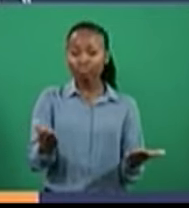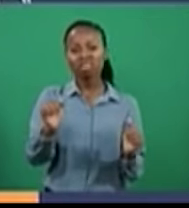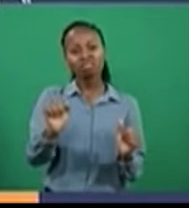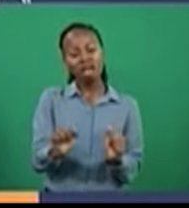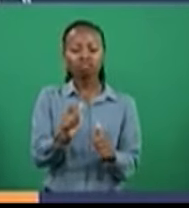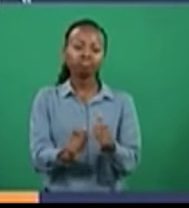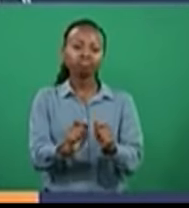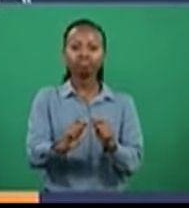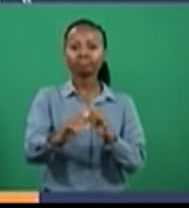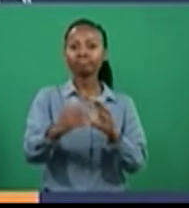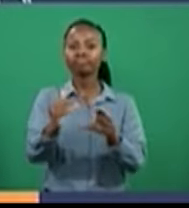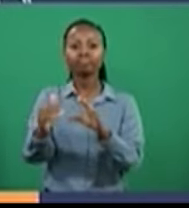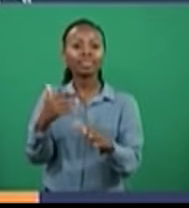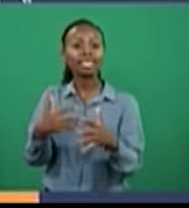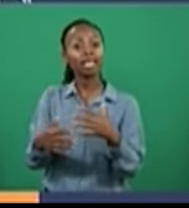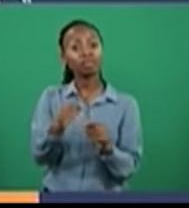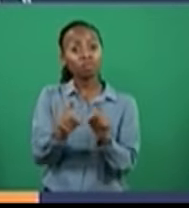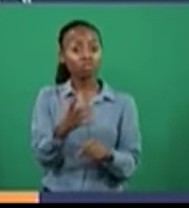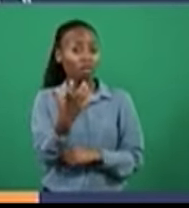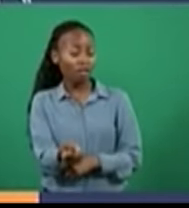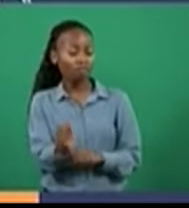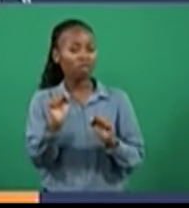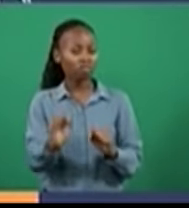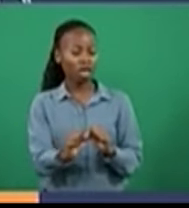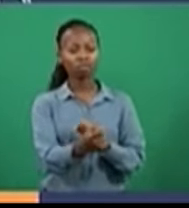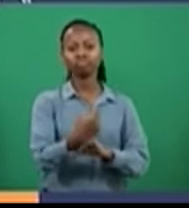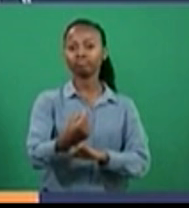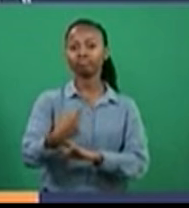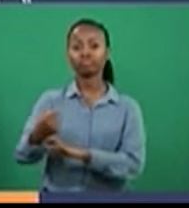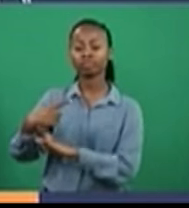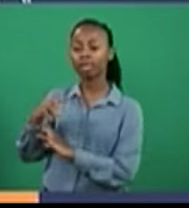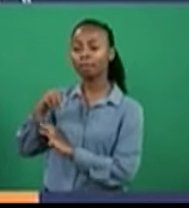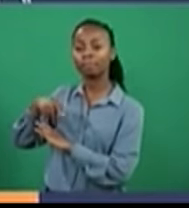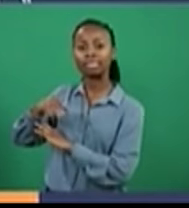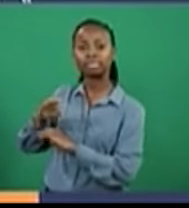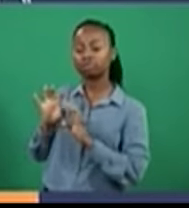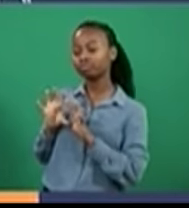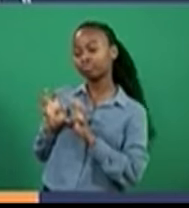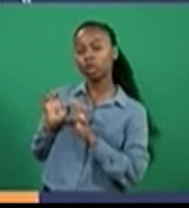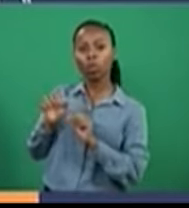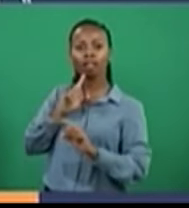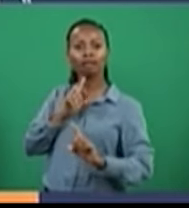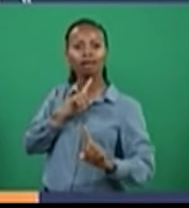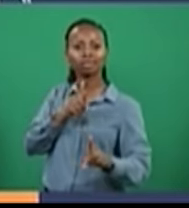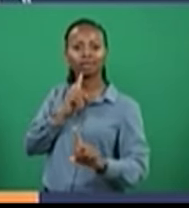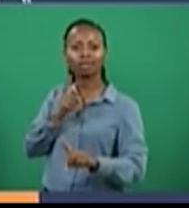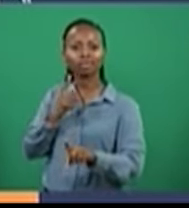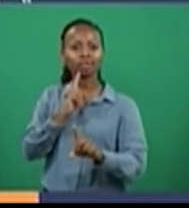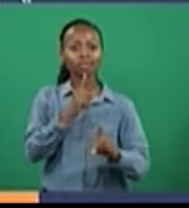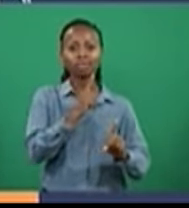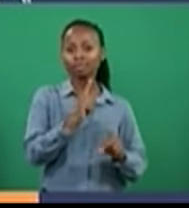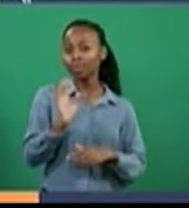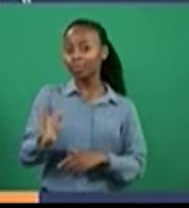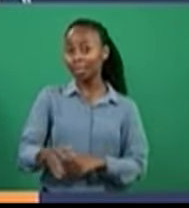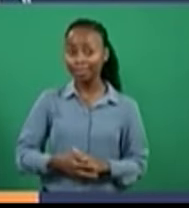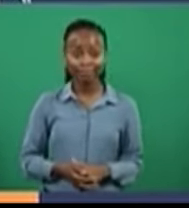any questions that you might have to the MPC, and we would then address your